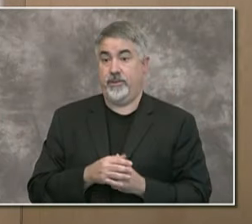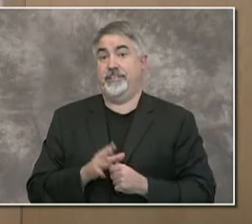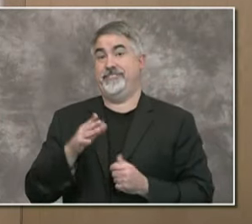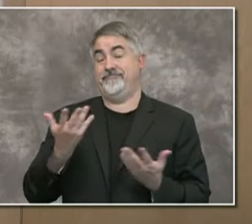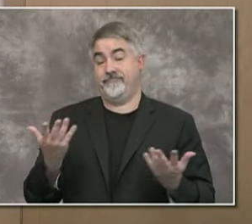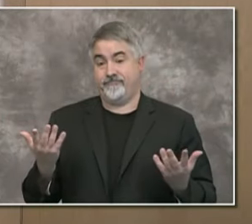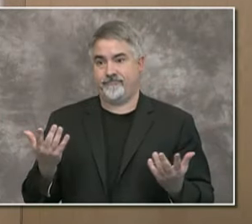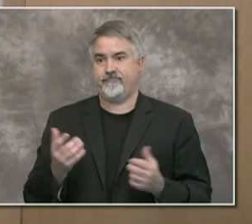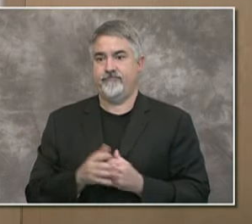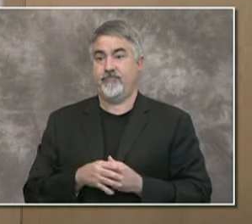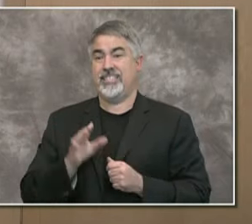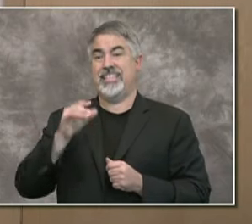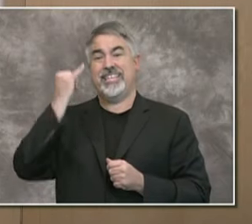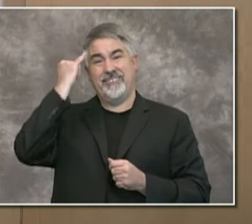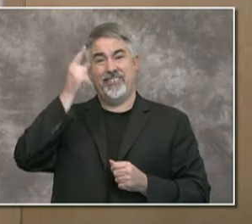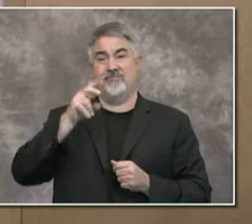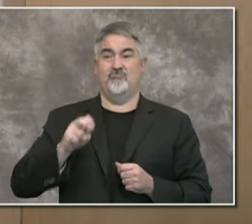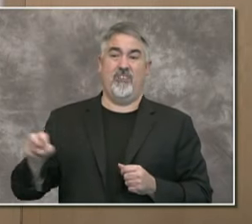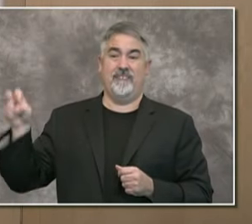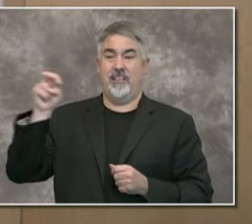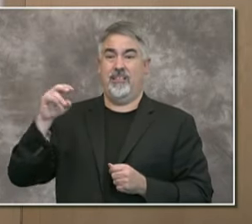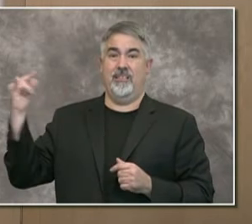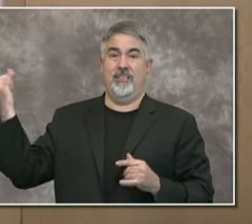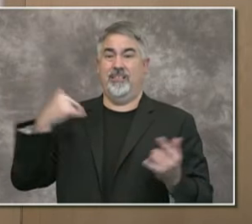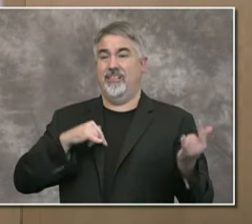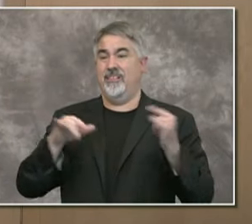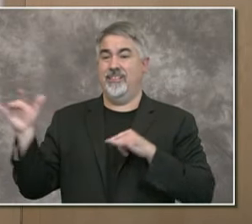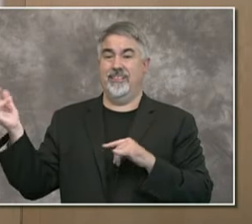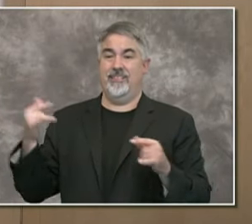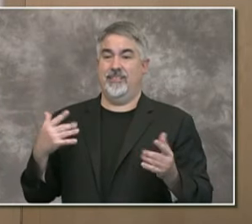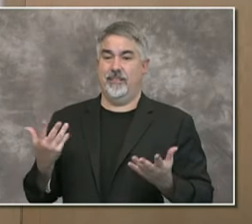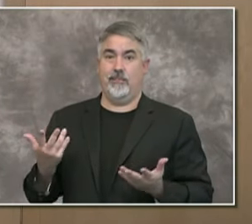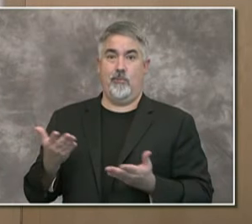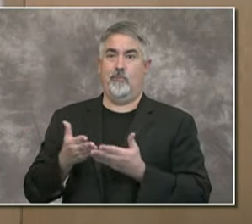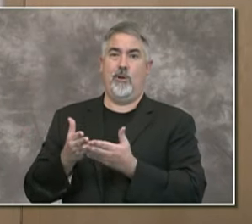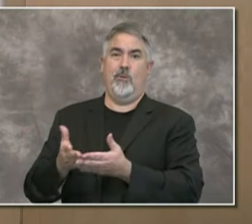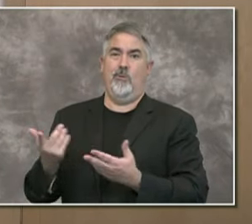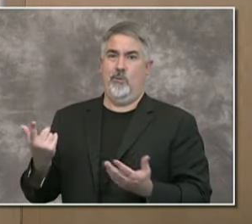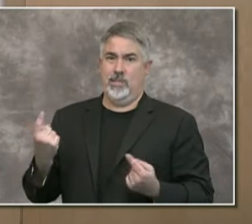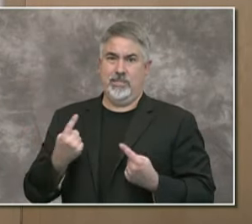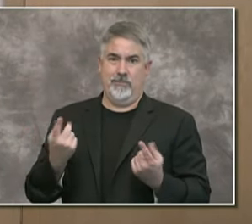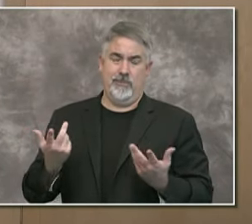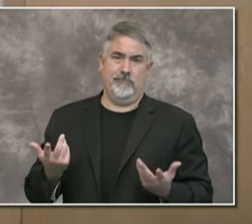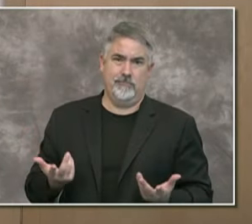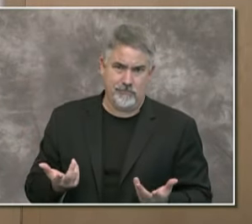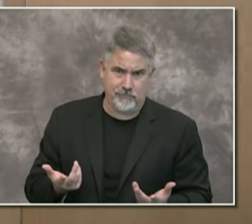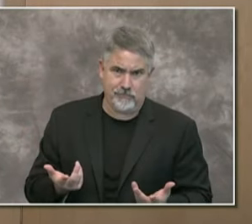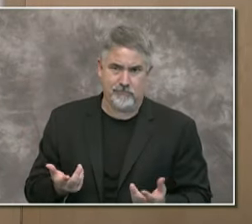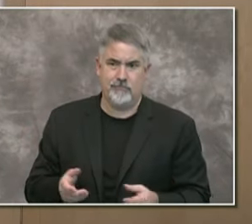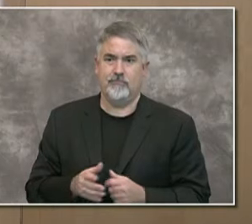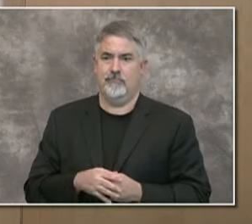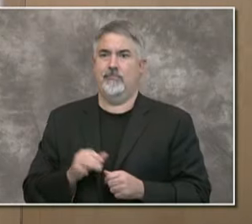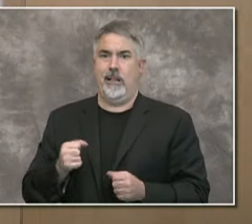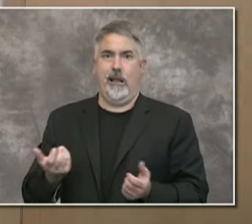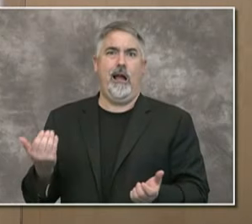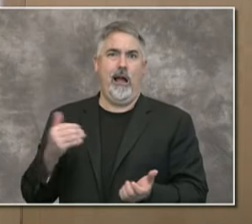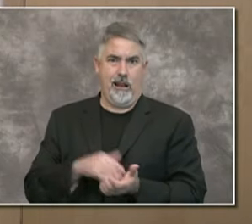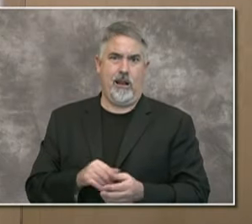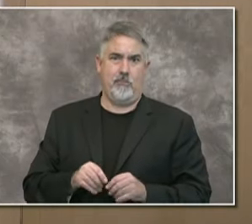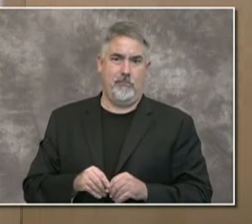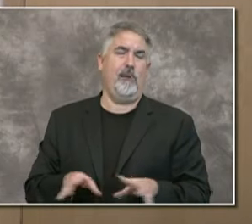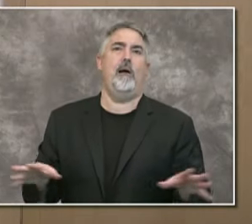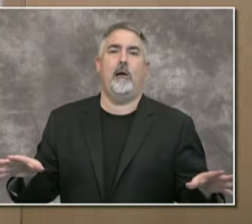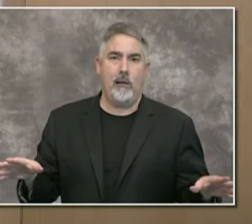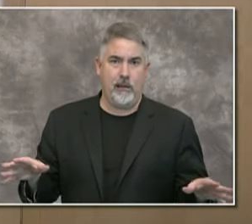if traveling occurs and that loosens up, certainly COVID-19 could be reintroduced into